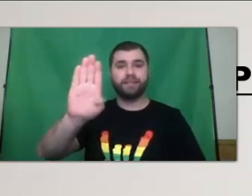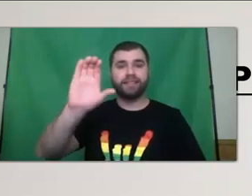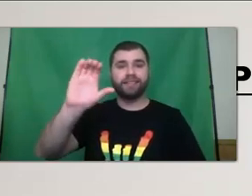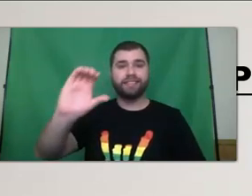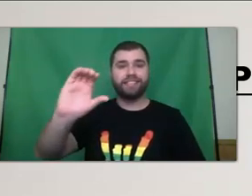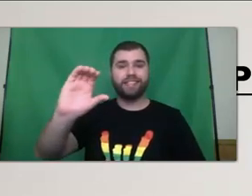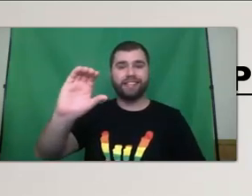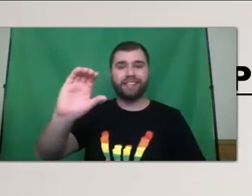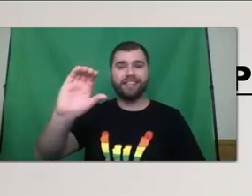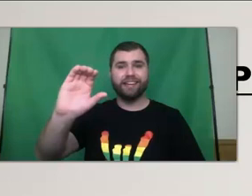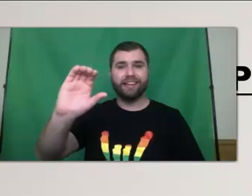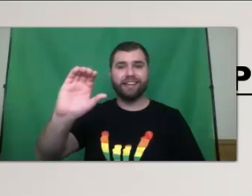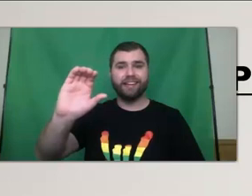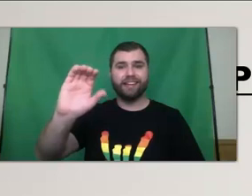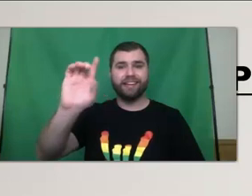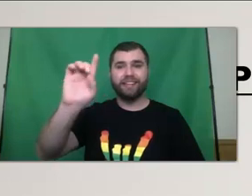C,